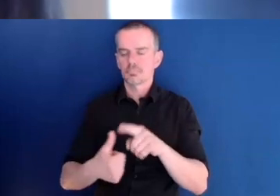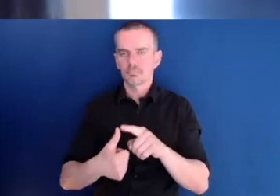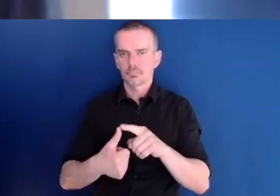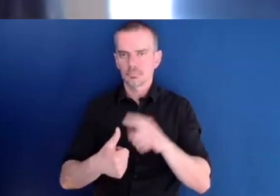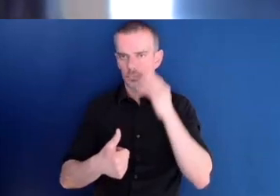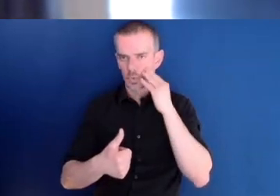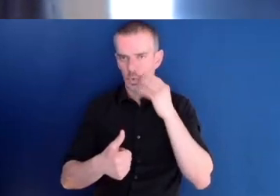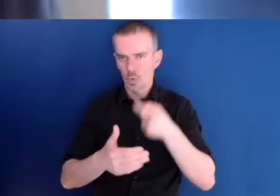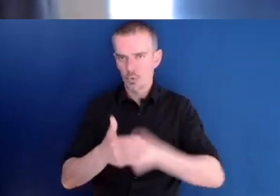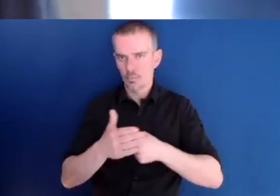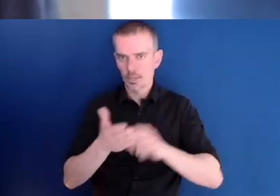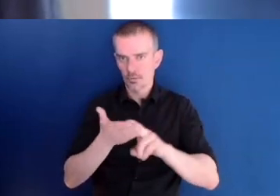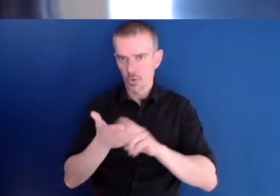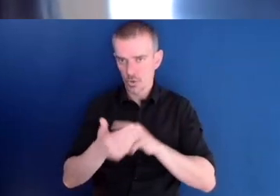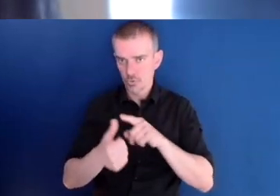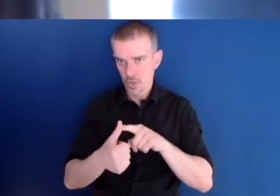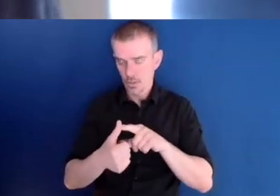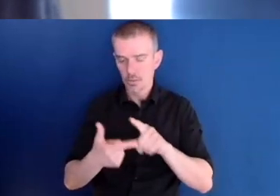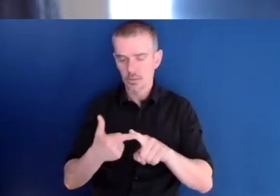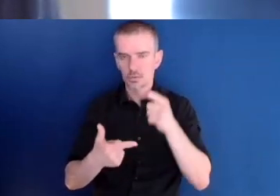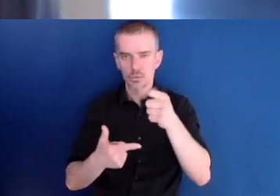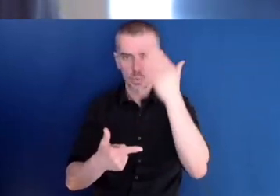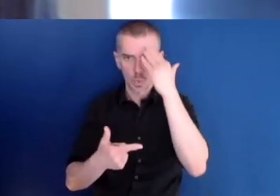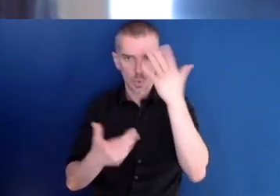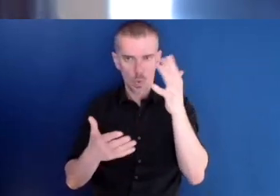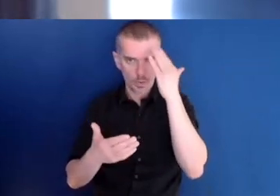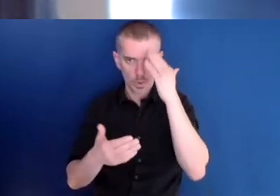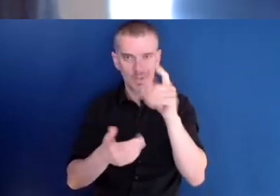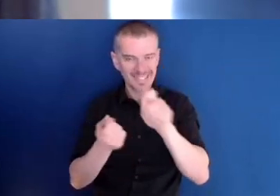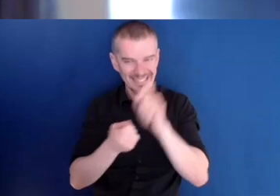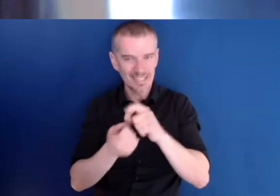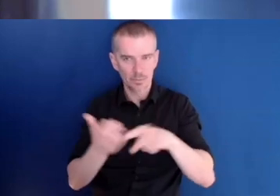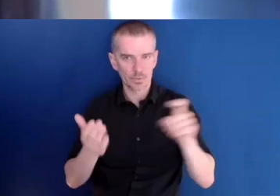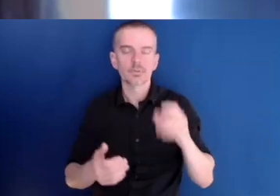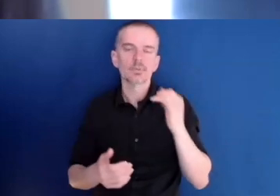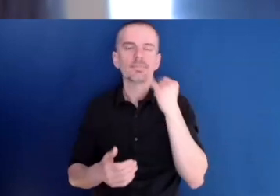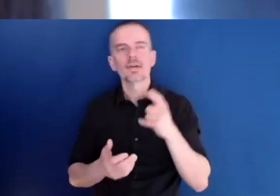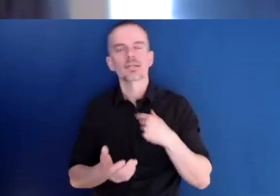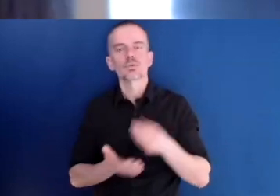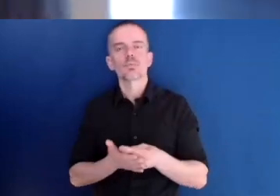of the contract and you know exactly what you need. So if you're saying, I need to buy